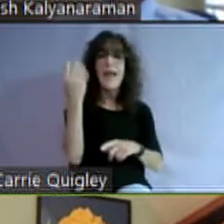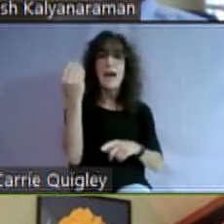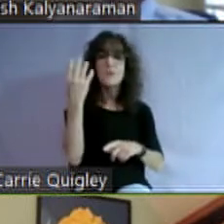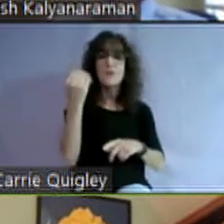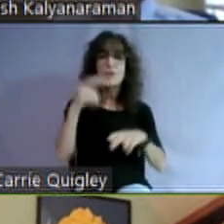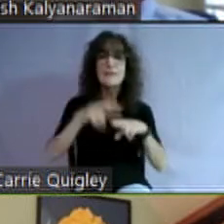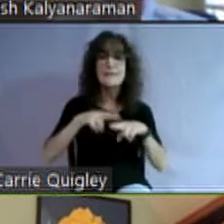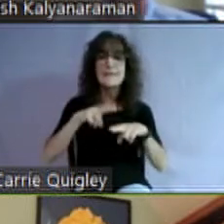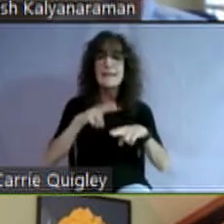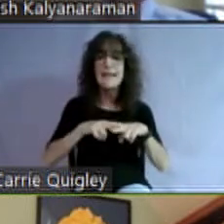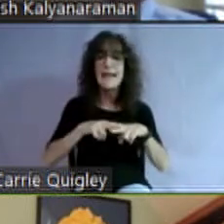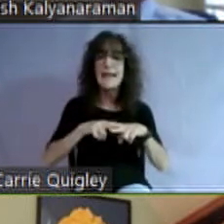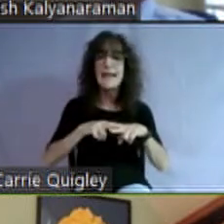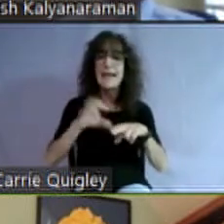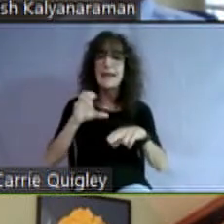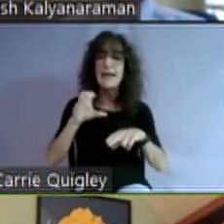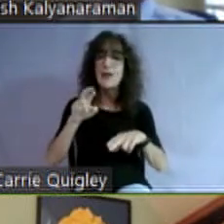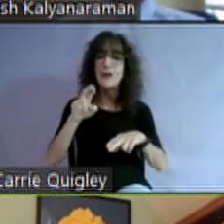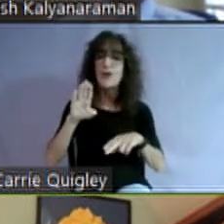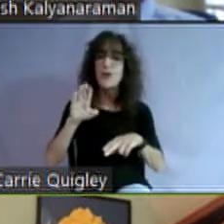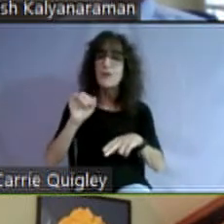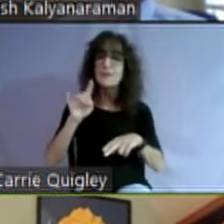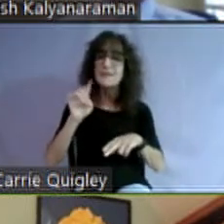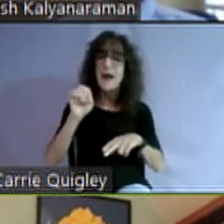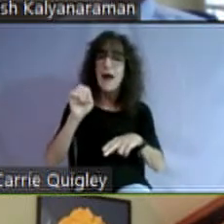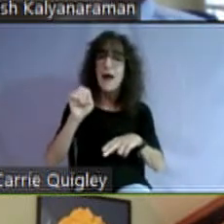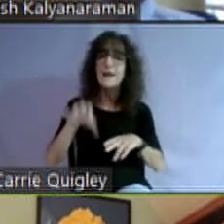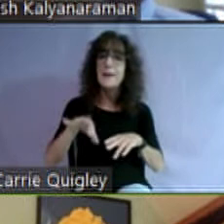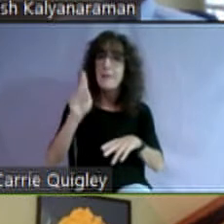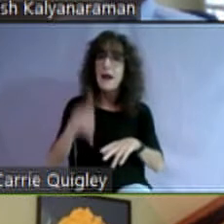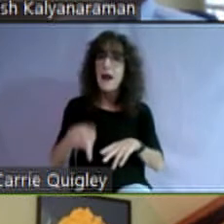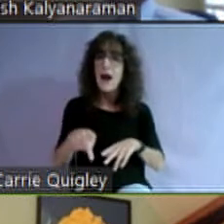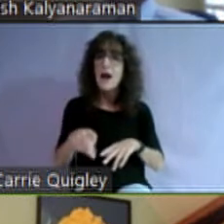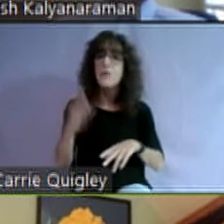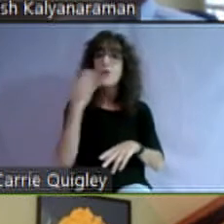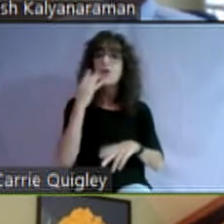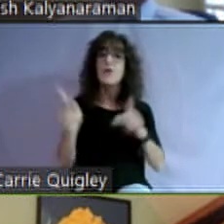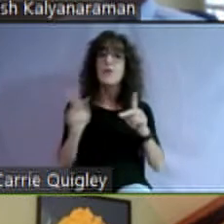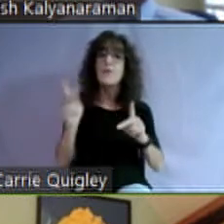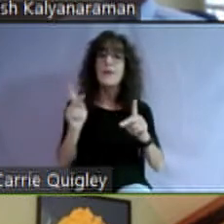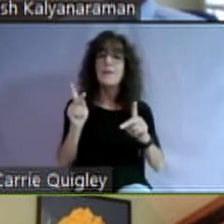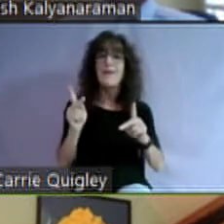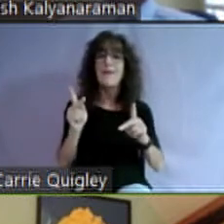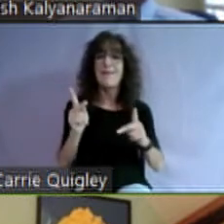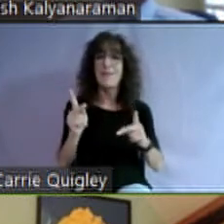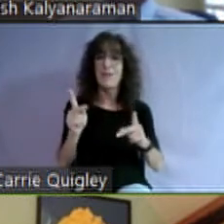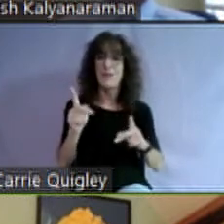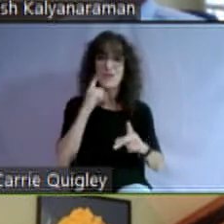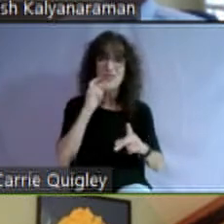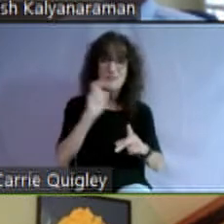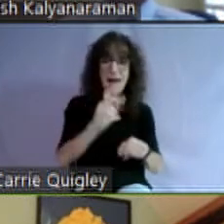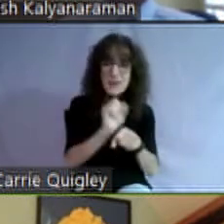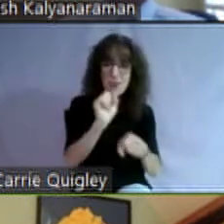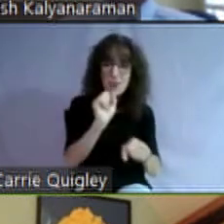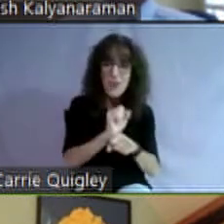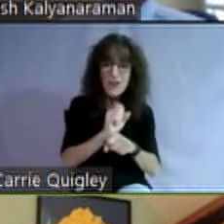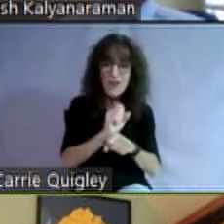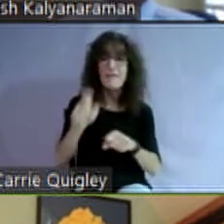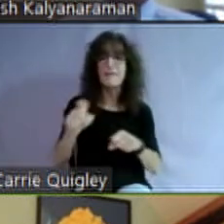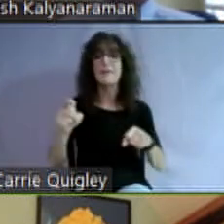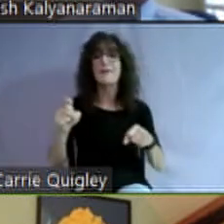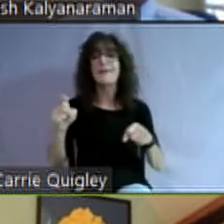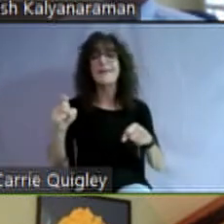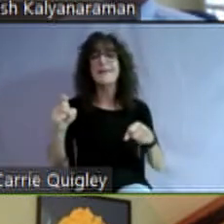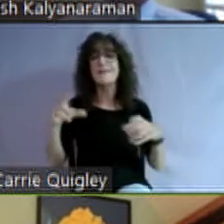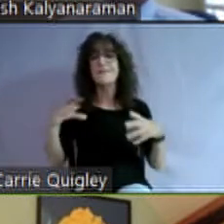seating, curbside pickup. We knew that that would put people back out of work who had just gone back to work. I was